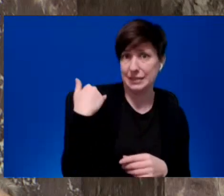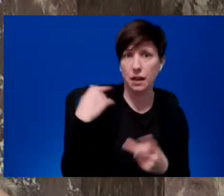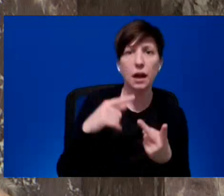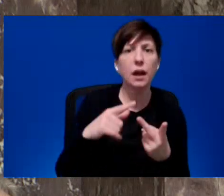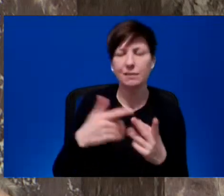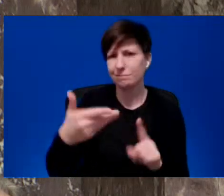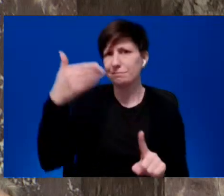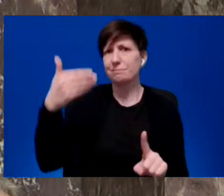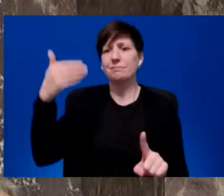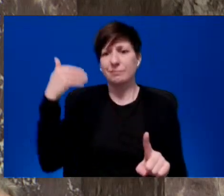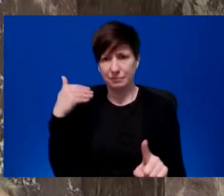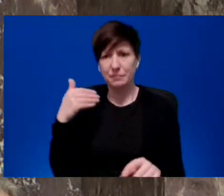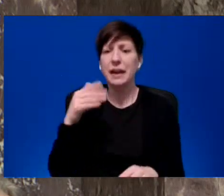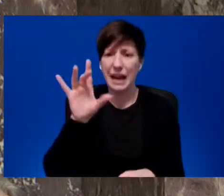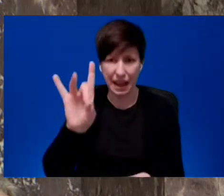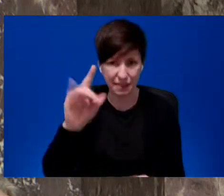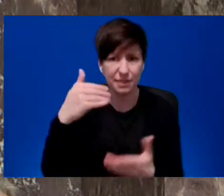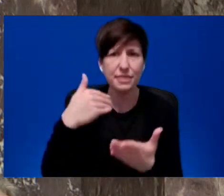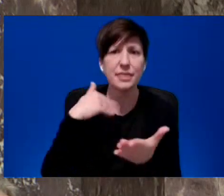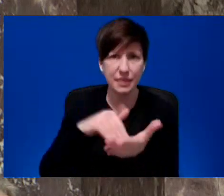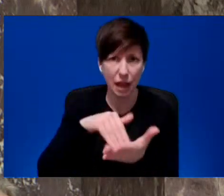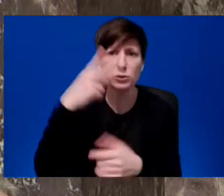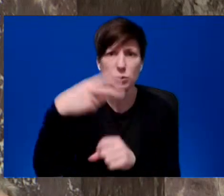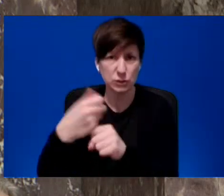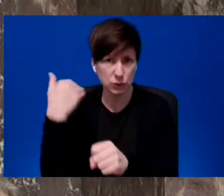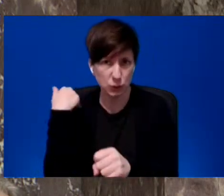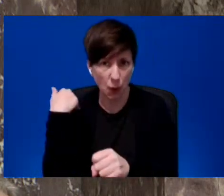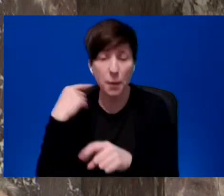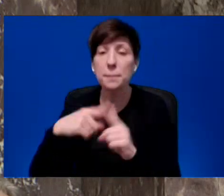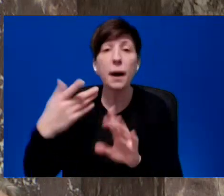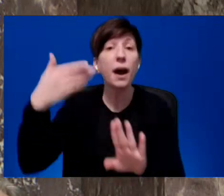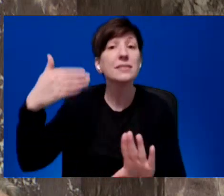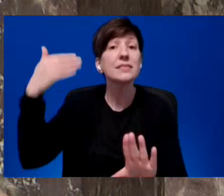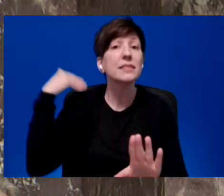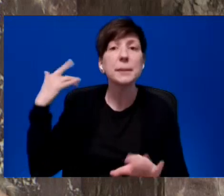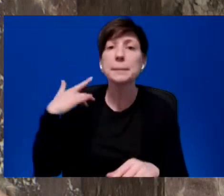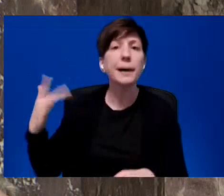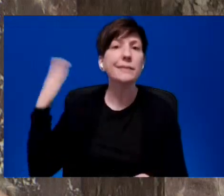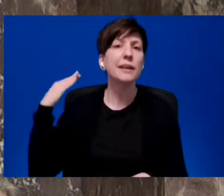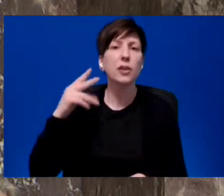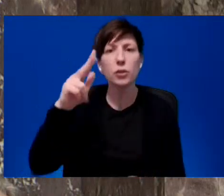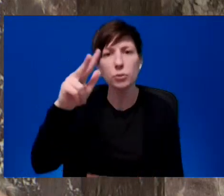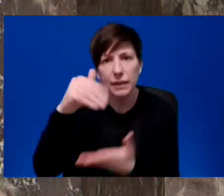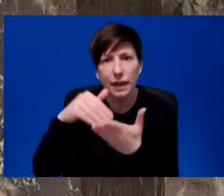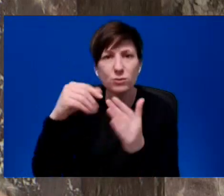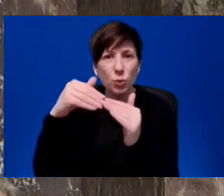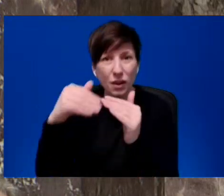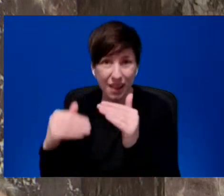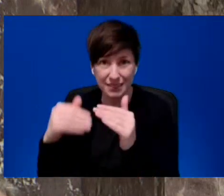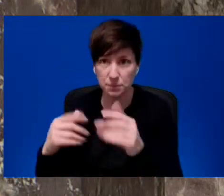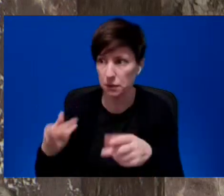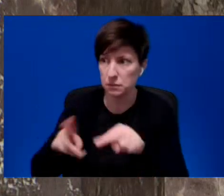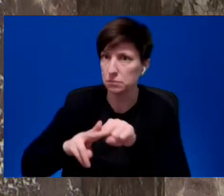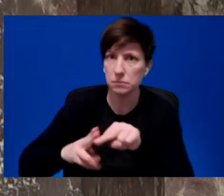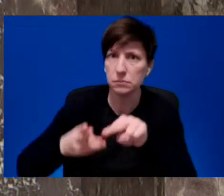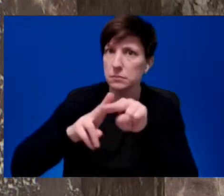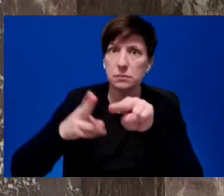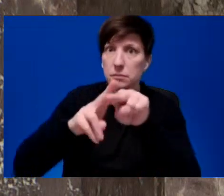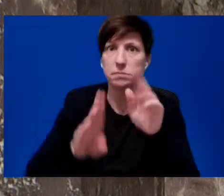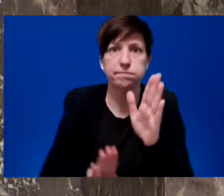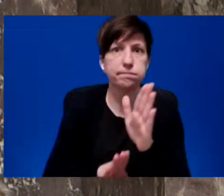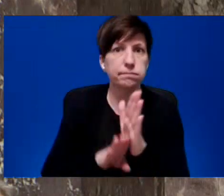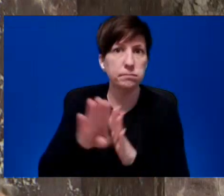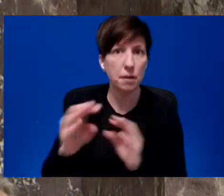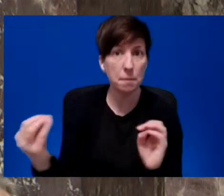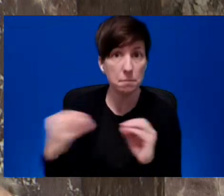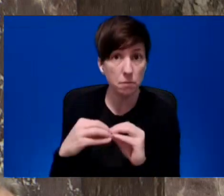were about 3,000 or less. So we're seeing historic levels of new units coming online, Honourable Speaker, and we are listening to the experts. The experts have